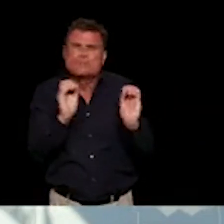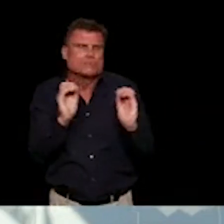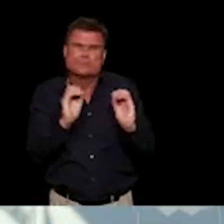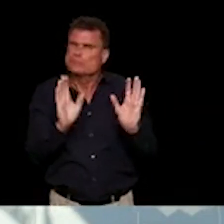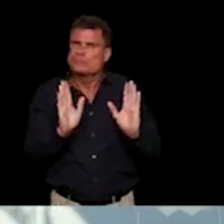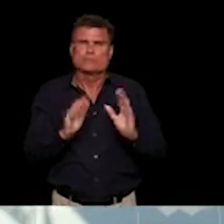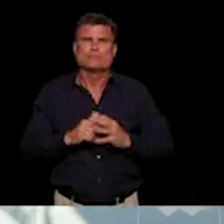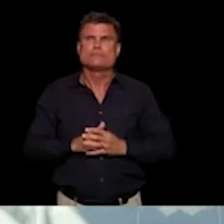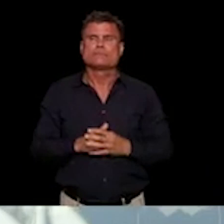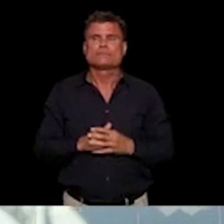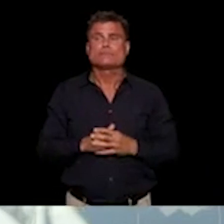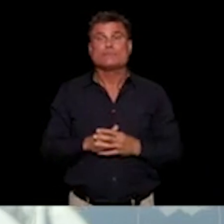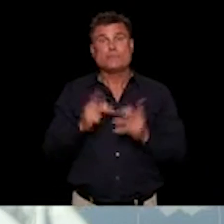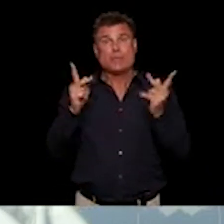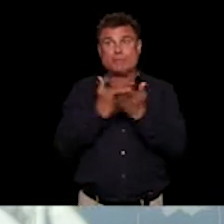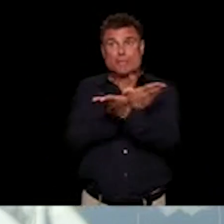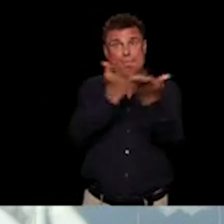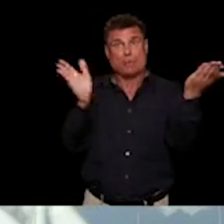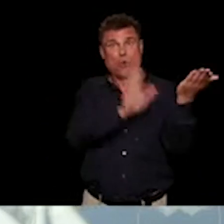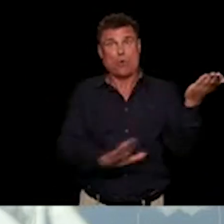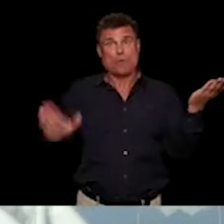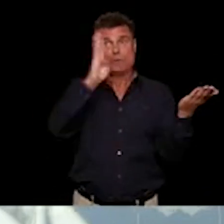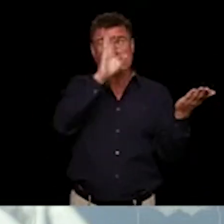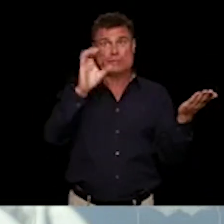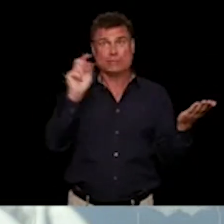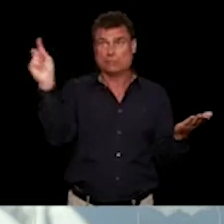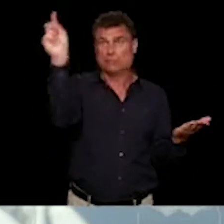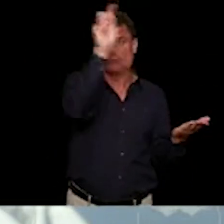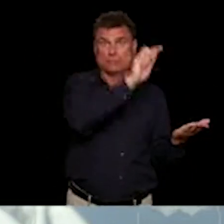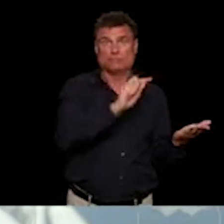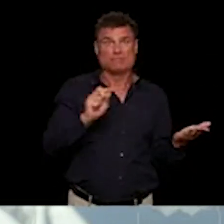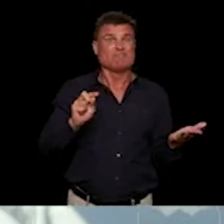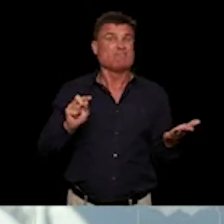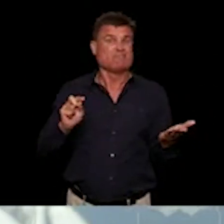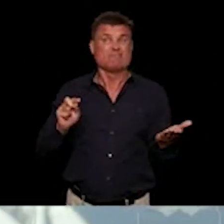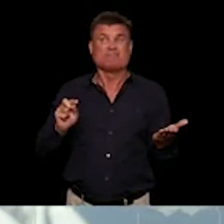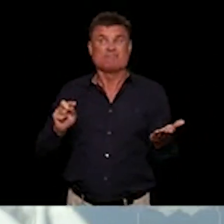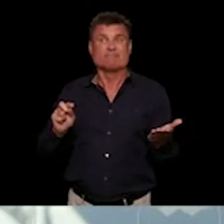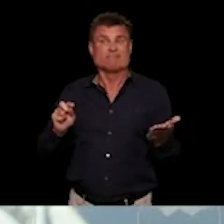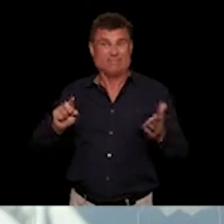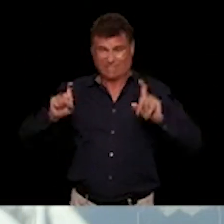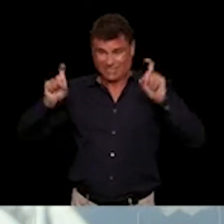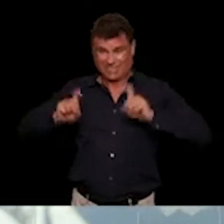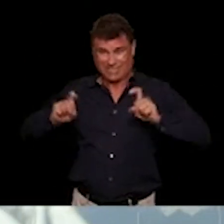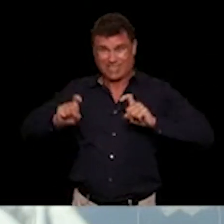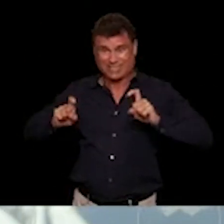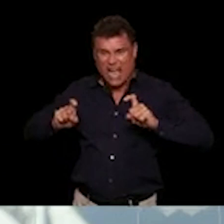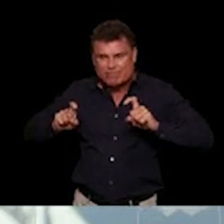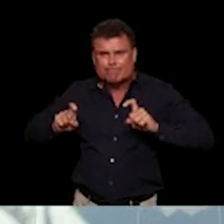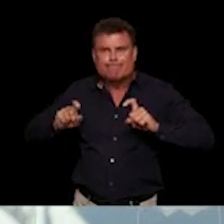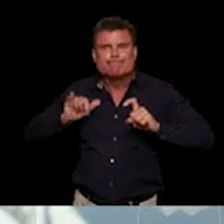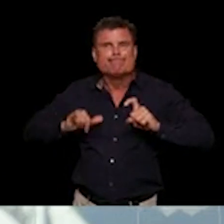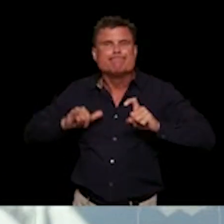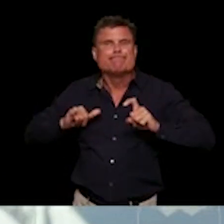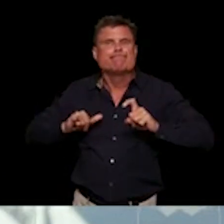into isolation because their association with people who have tested positive, that cooperation is essential to stopping the